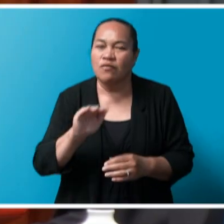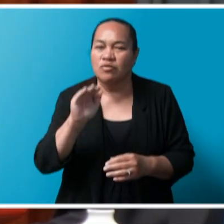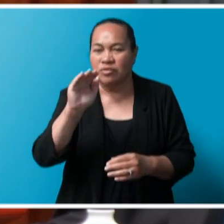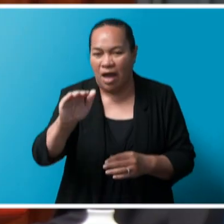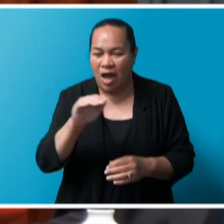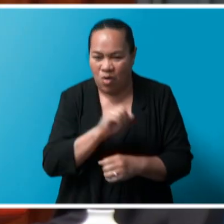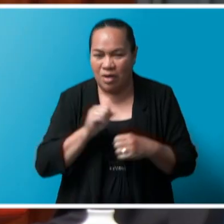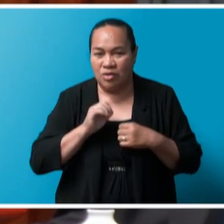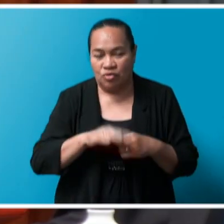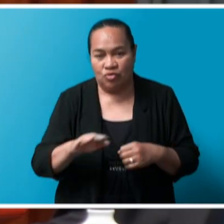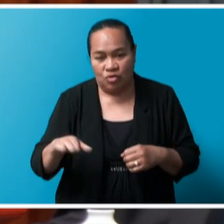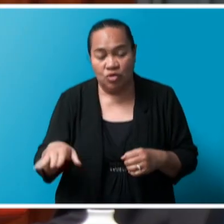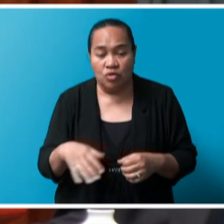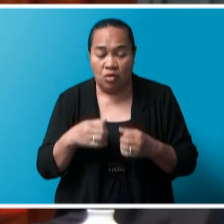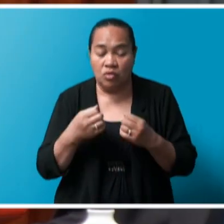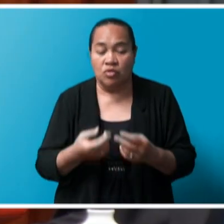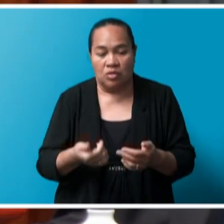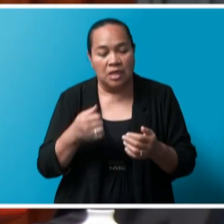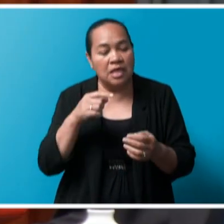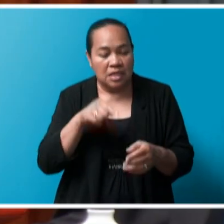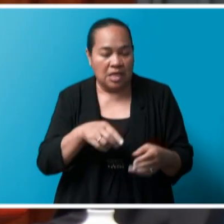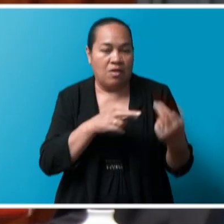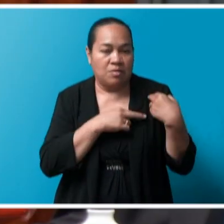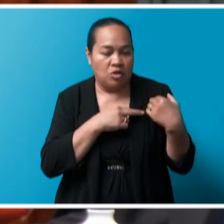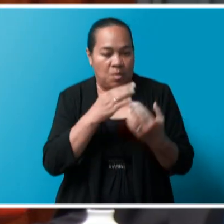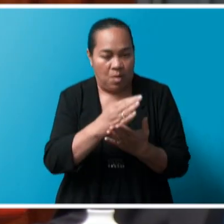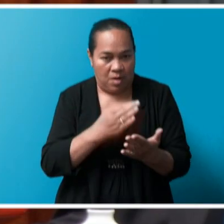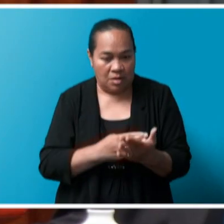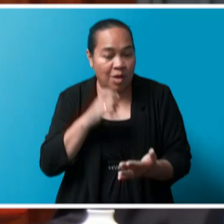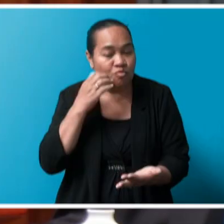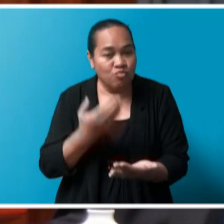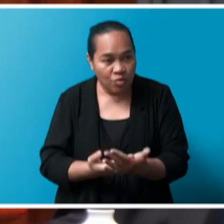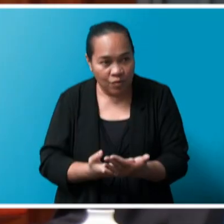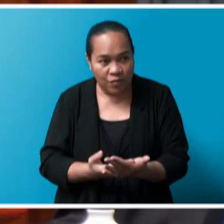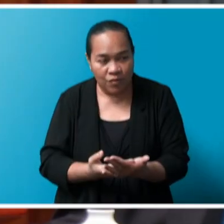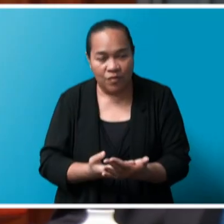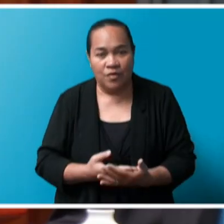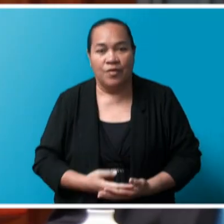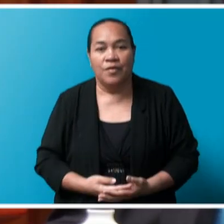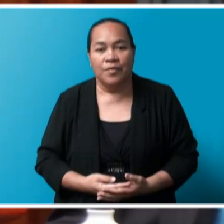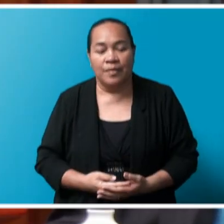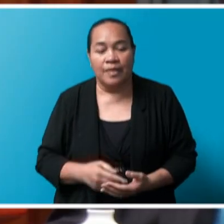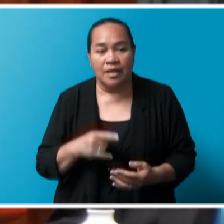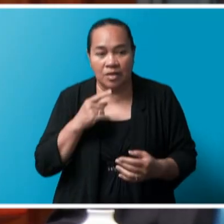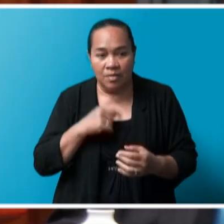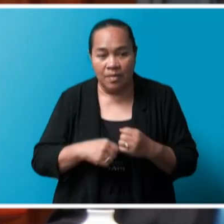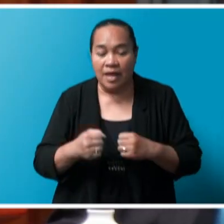reflects the very essence of a responsible budget, investing today to secure a stronger